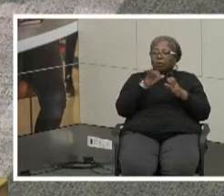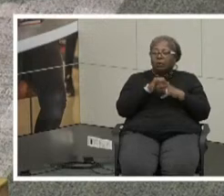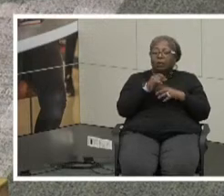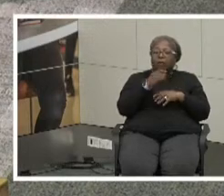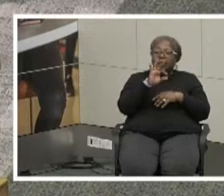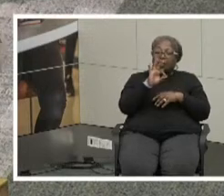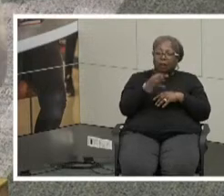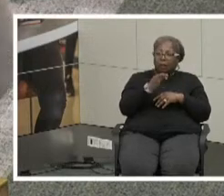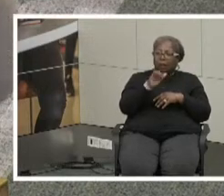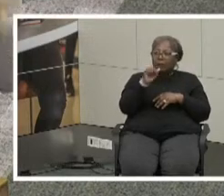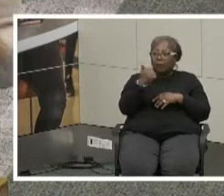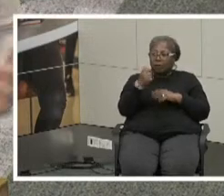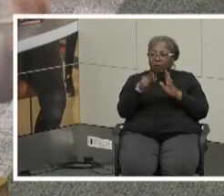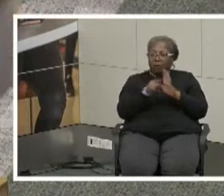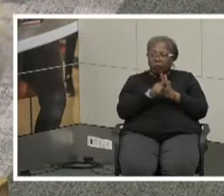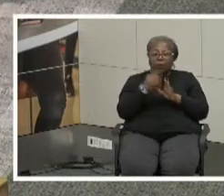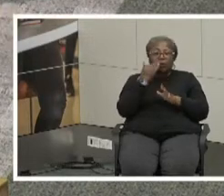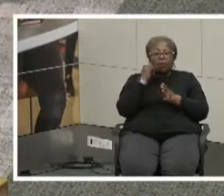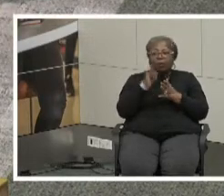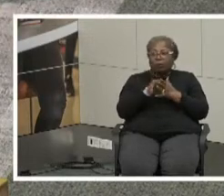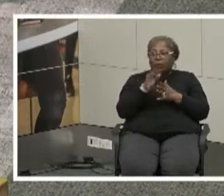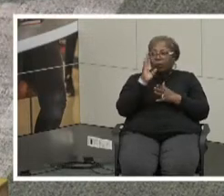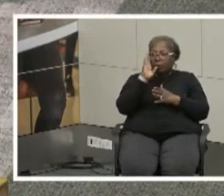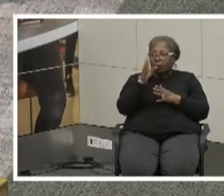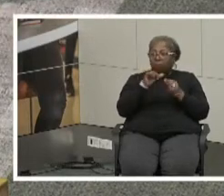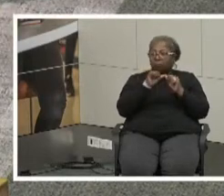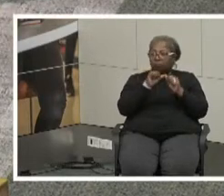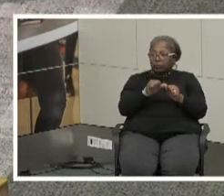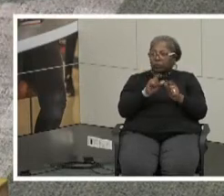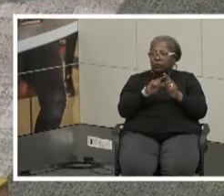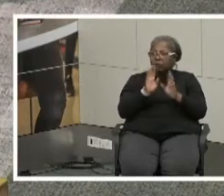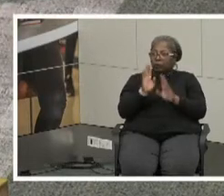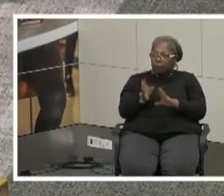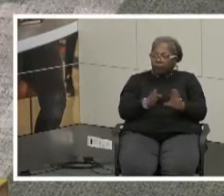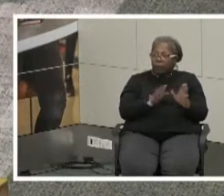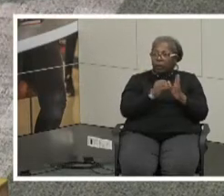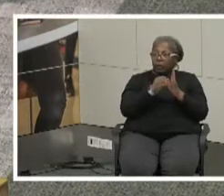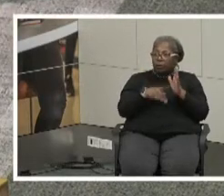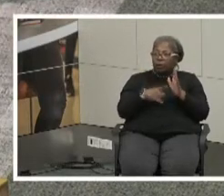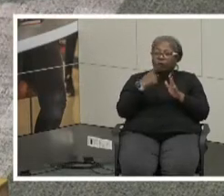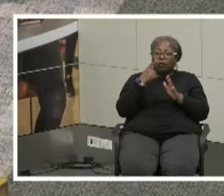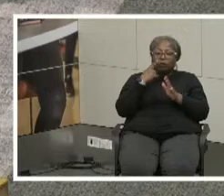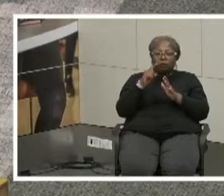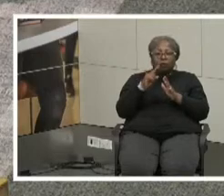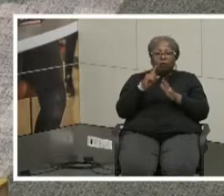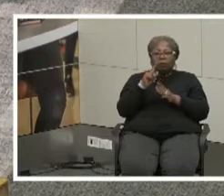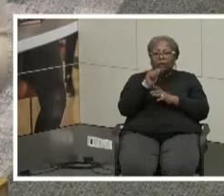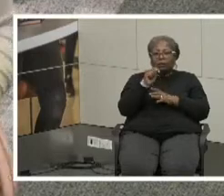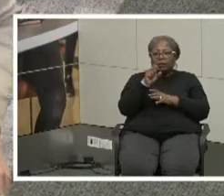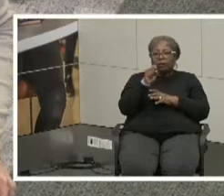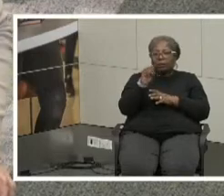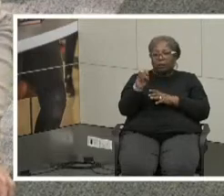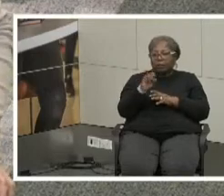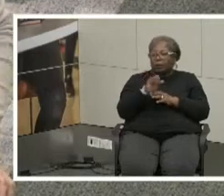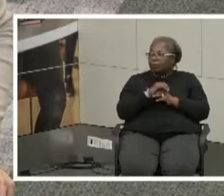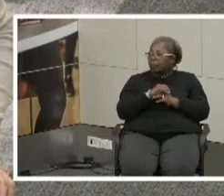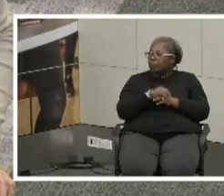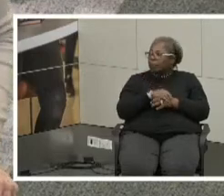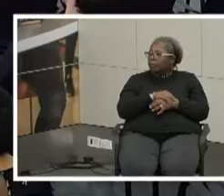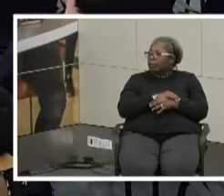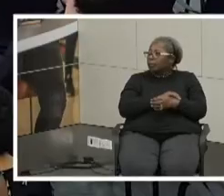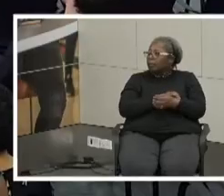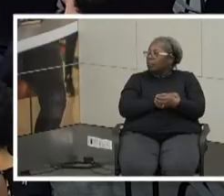grade and 10th grade we know that we'll continue to prepare students for improved scores on the TSI if you want to